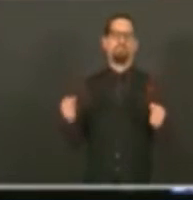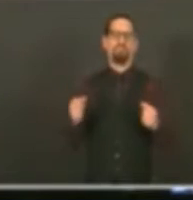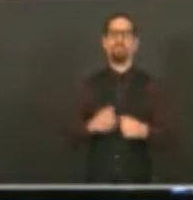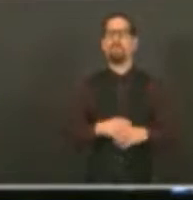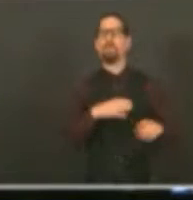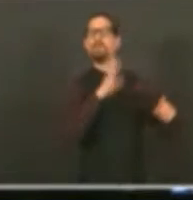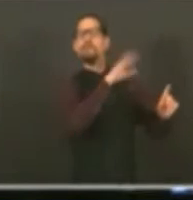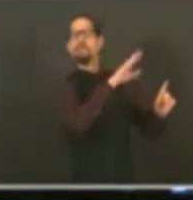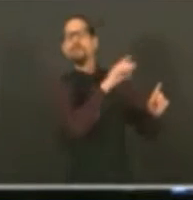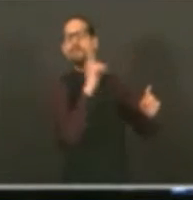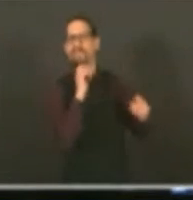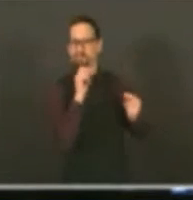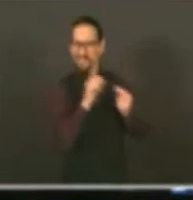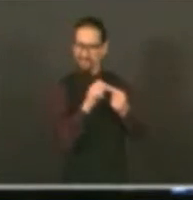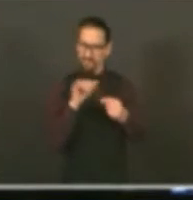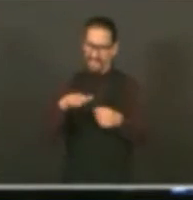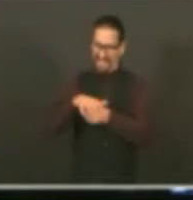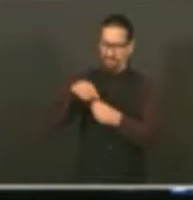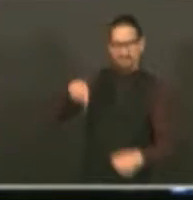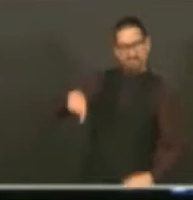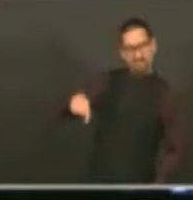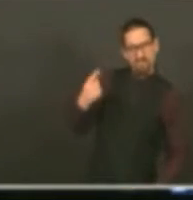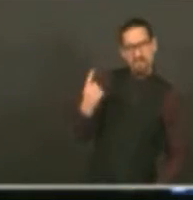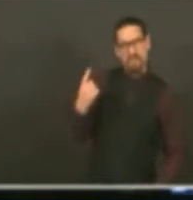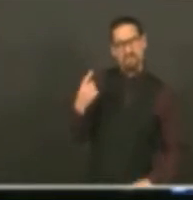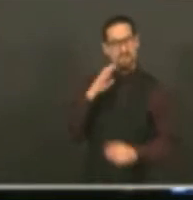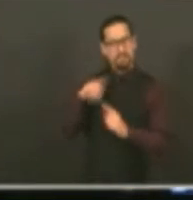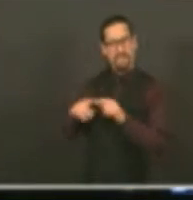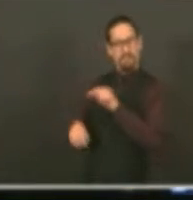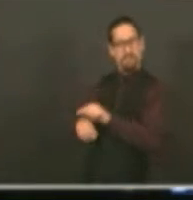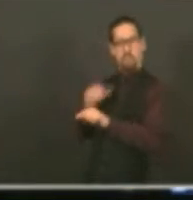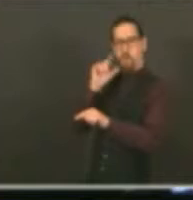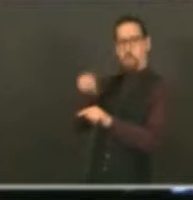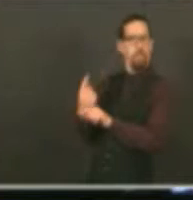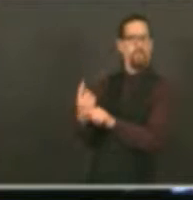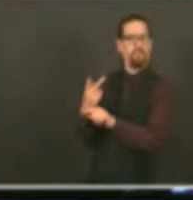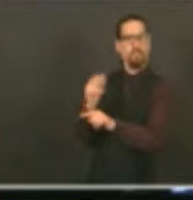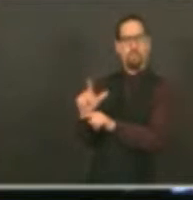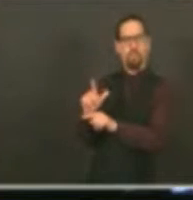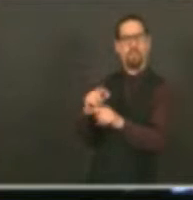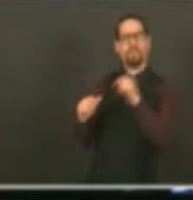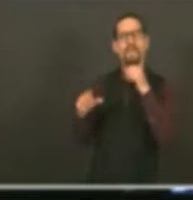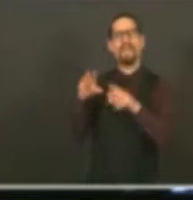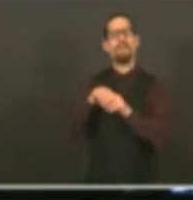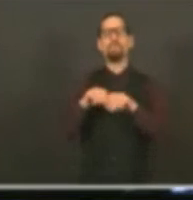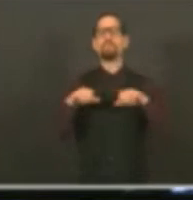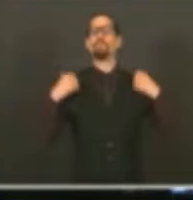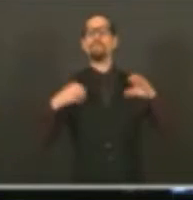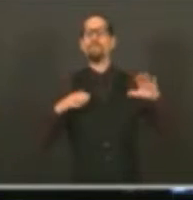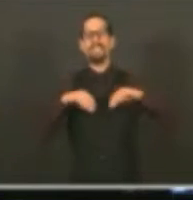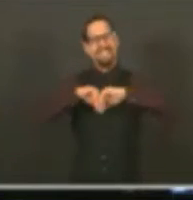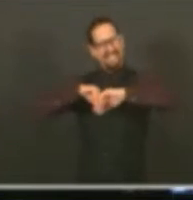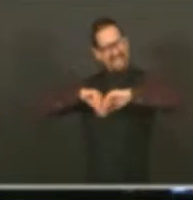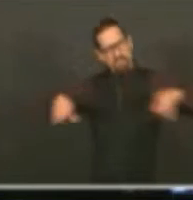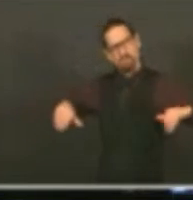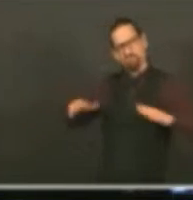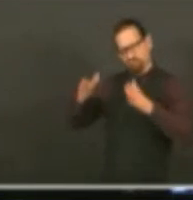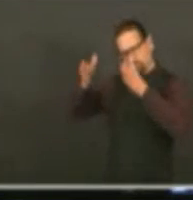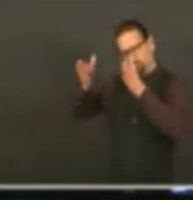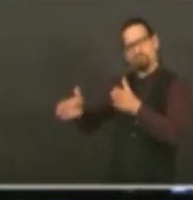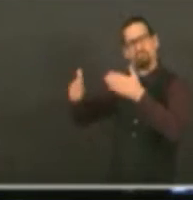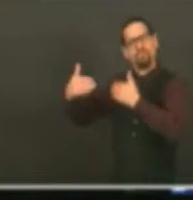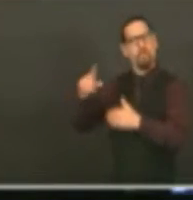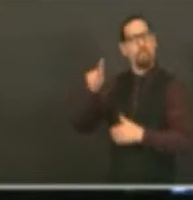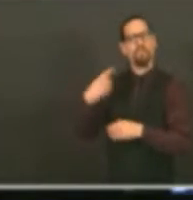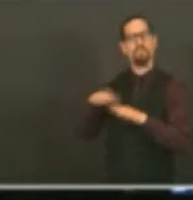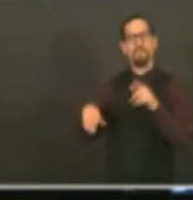is not associated with the gym, and it's a standalone aquatic center. Your department is familiar with this place because they've had much interaction with it. I don't know if